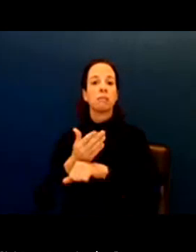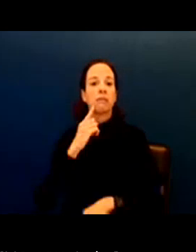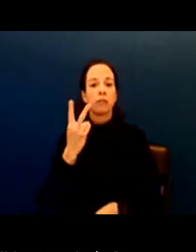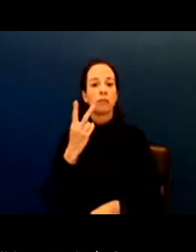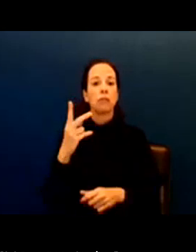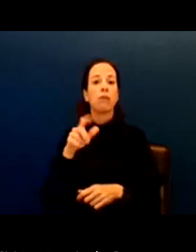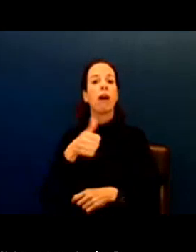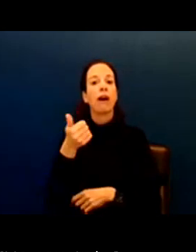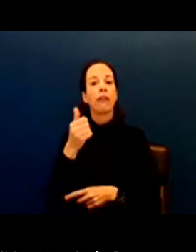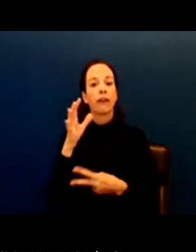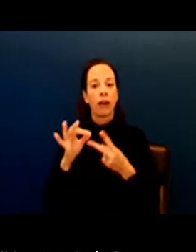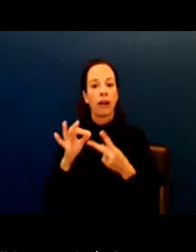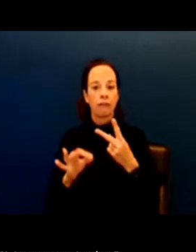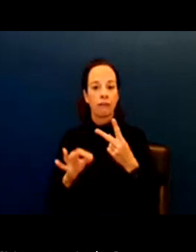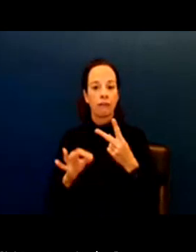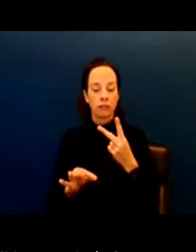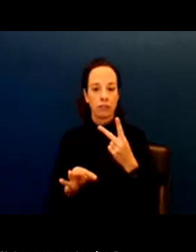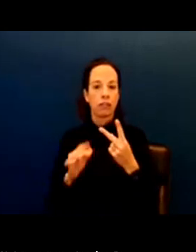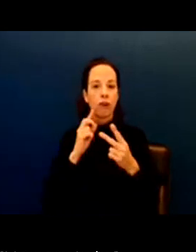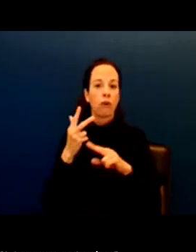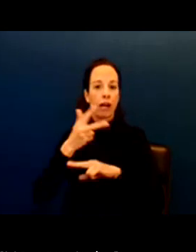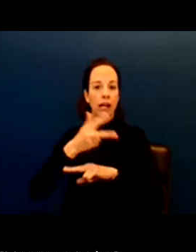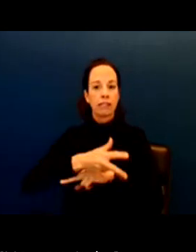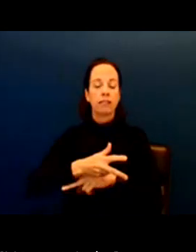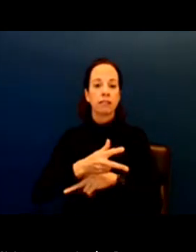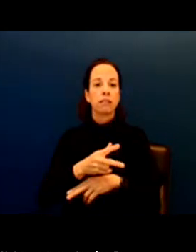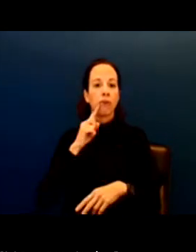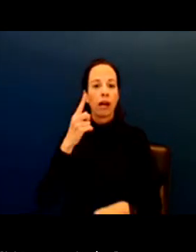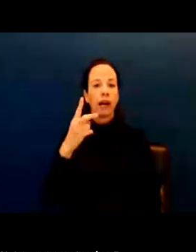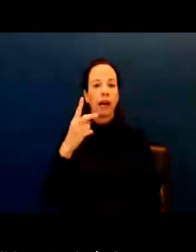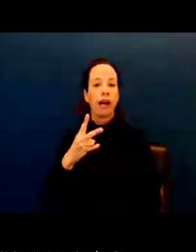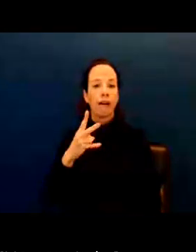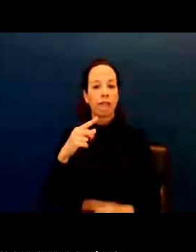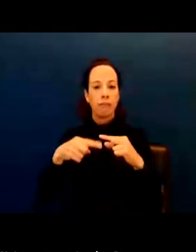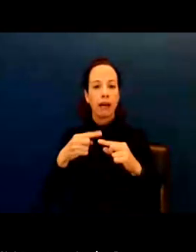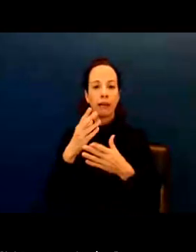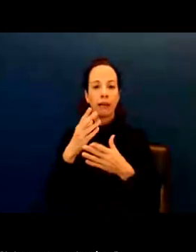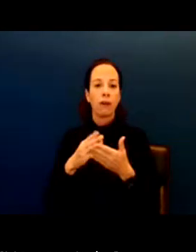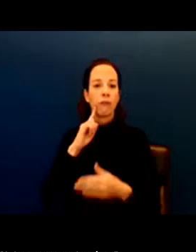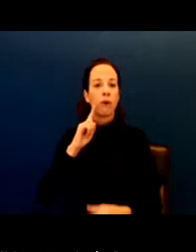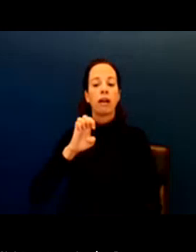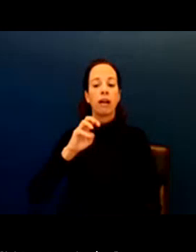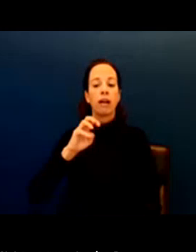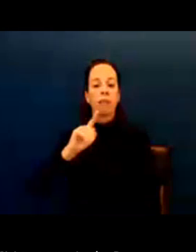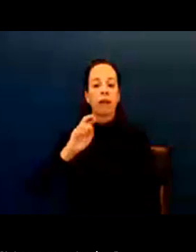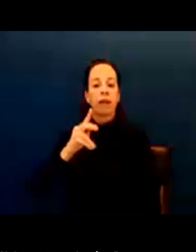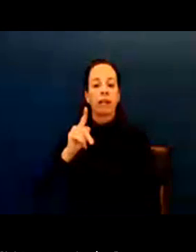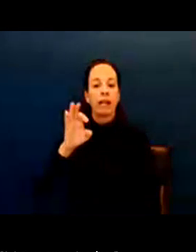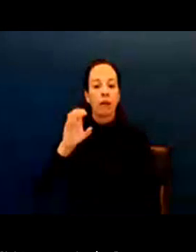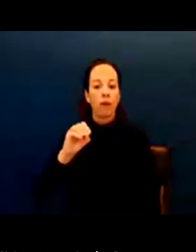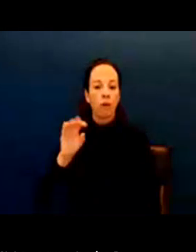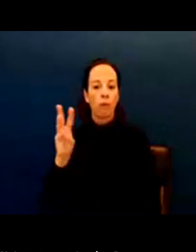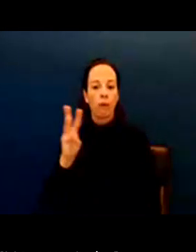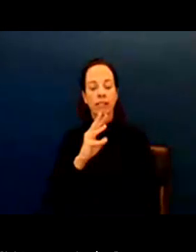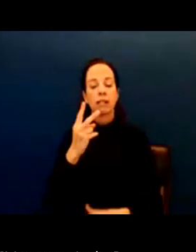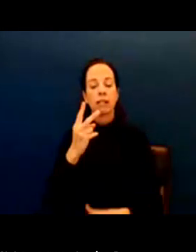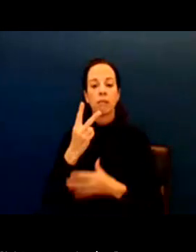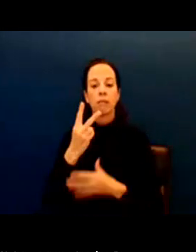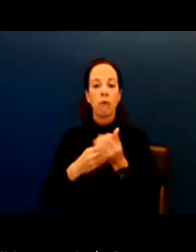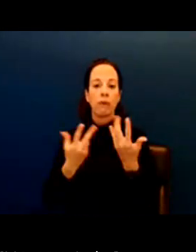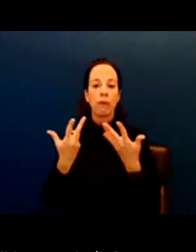at-grade crossings along the same half-mile segment of Embarcadero West, both of which have already received design